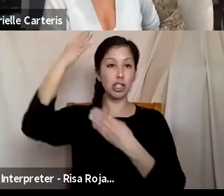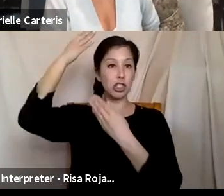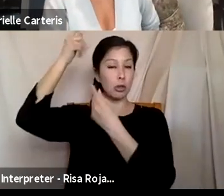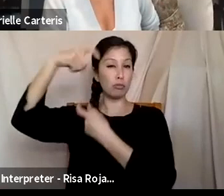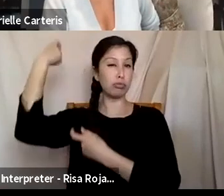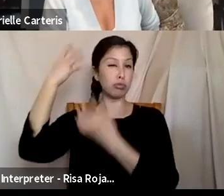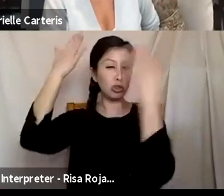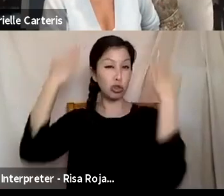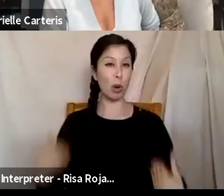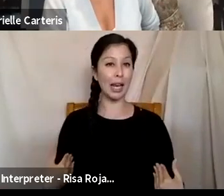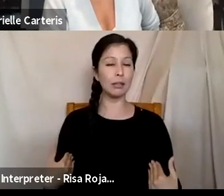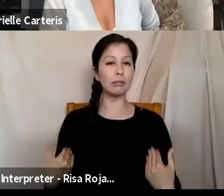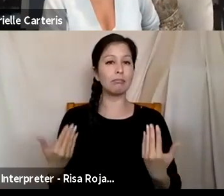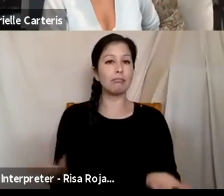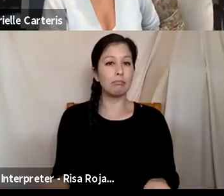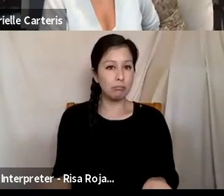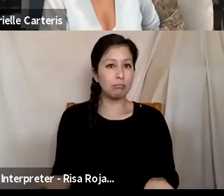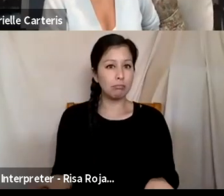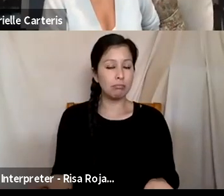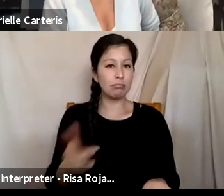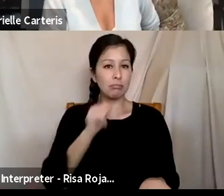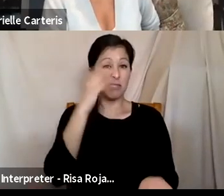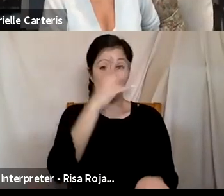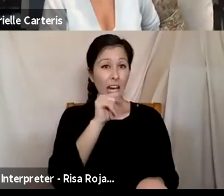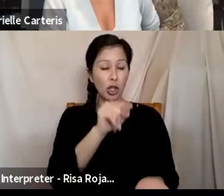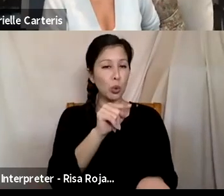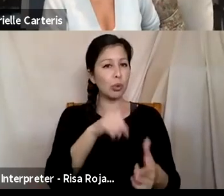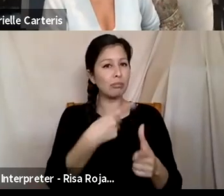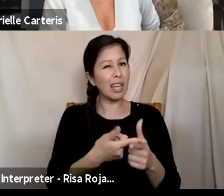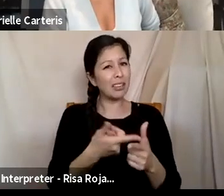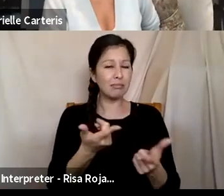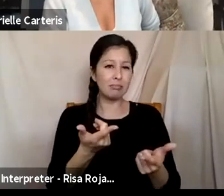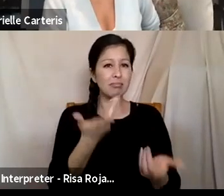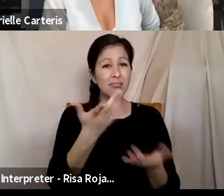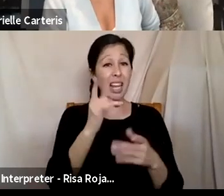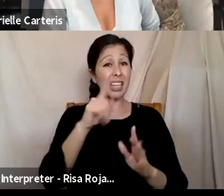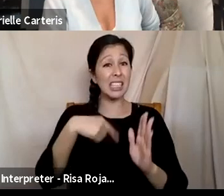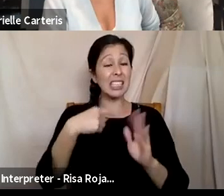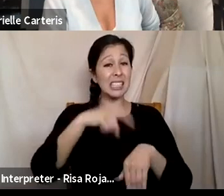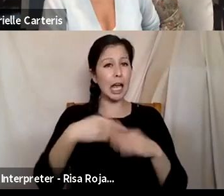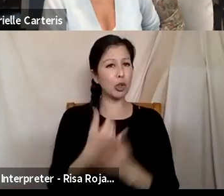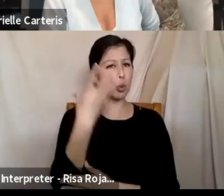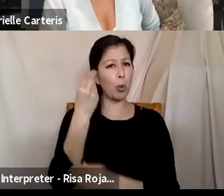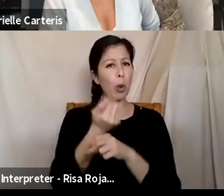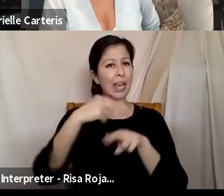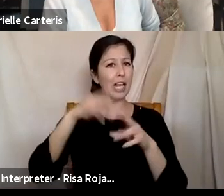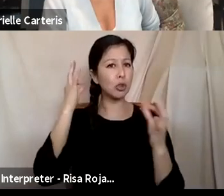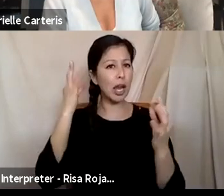blown out, and it doesn't look like you, well, then maybe that's the time you do need another headshot. But other than